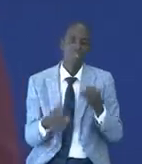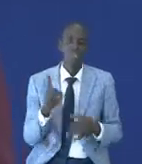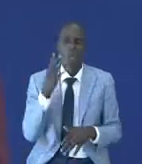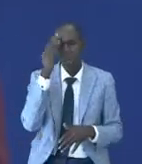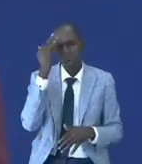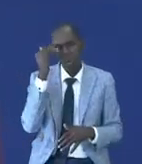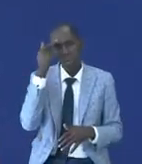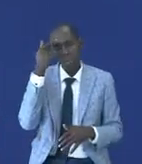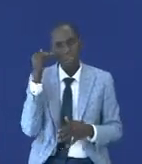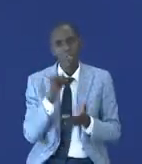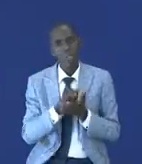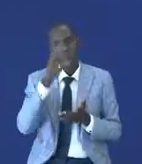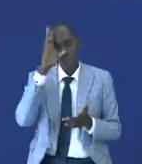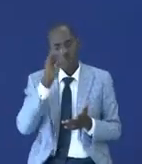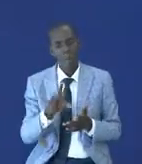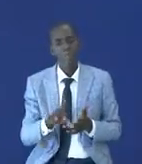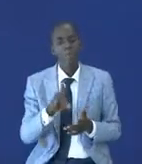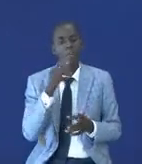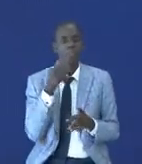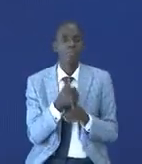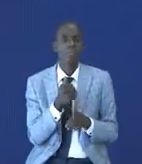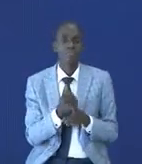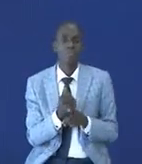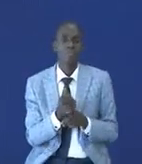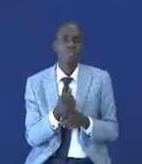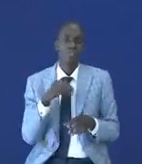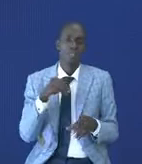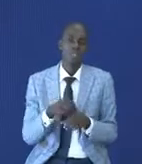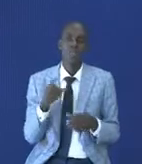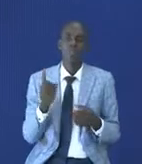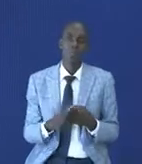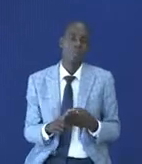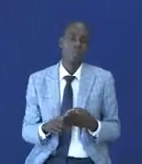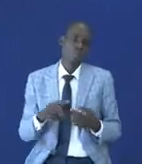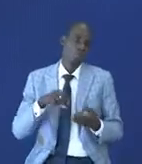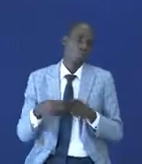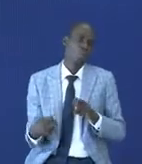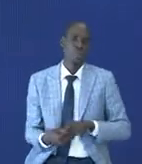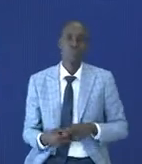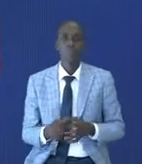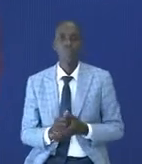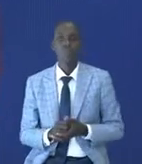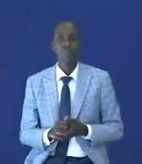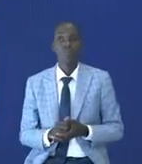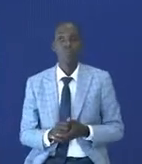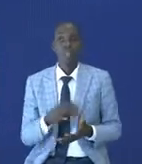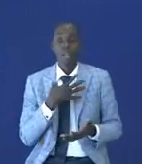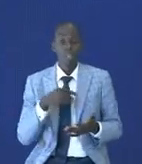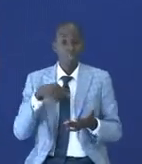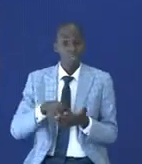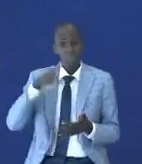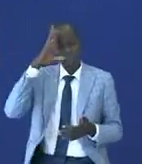he found himself sold to drugs and to crimes. He became